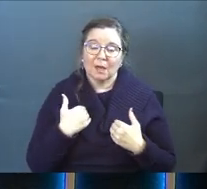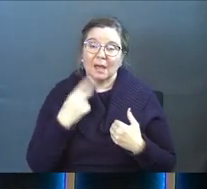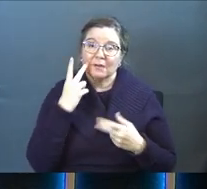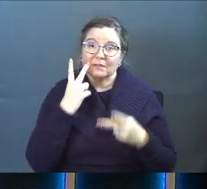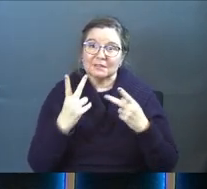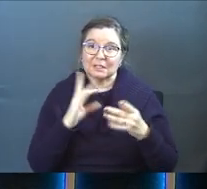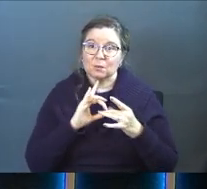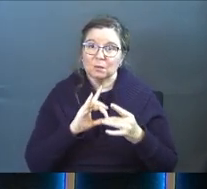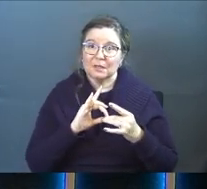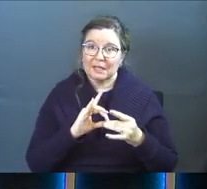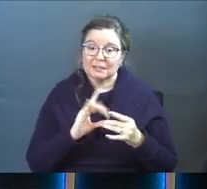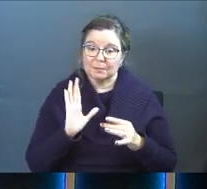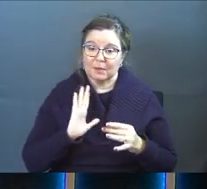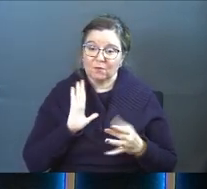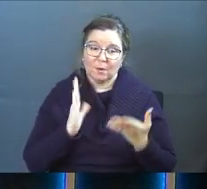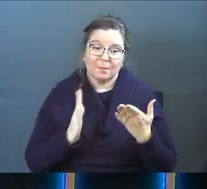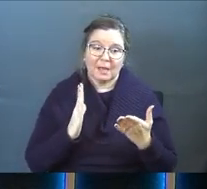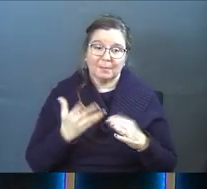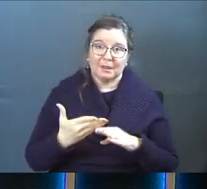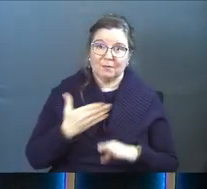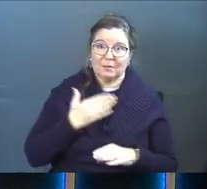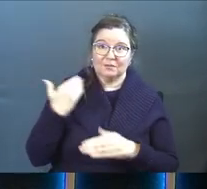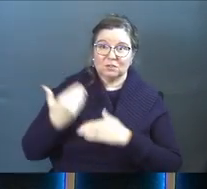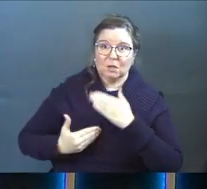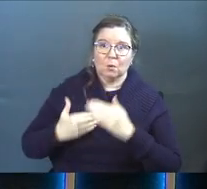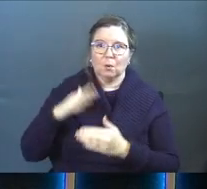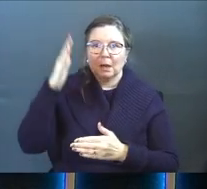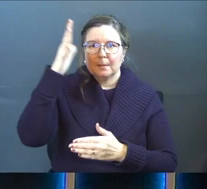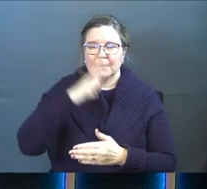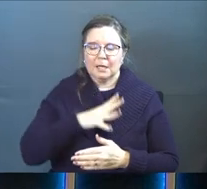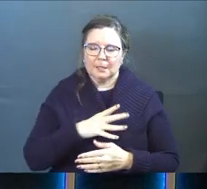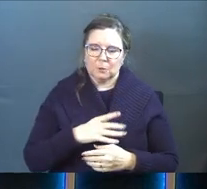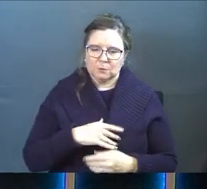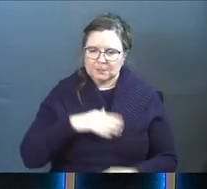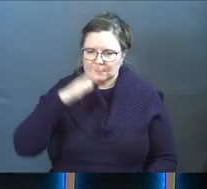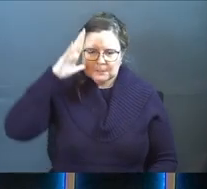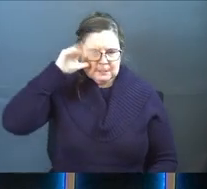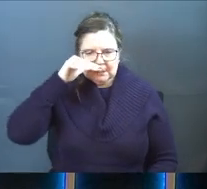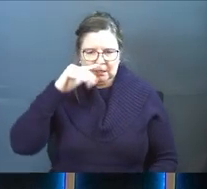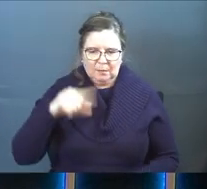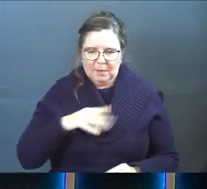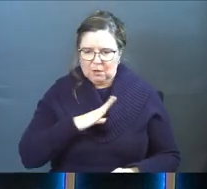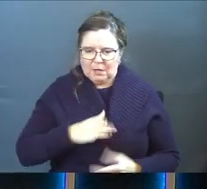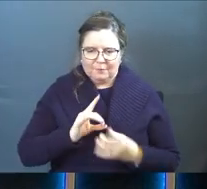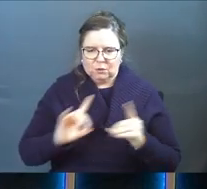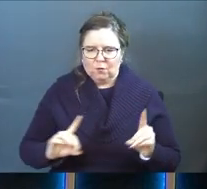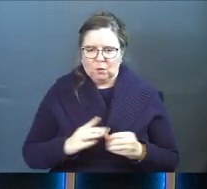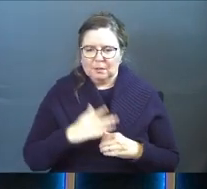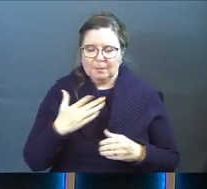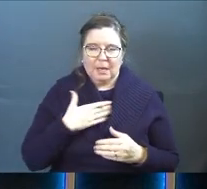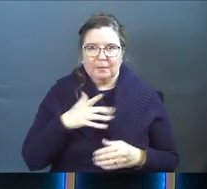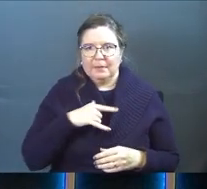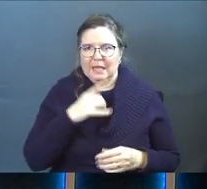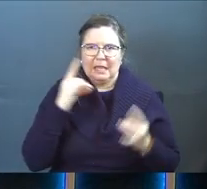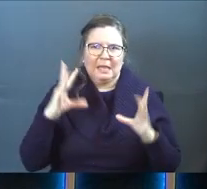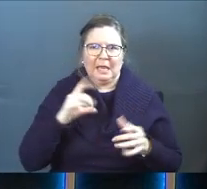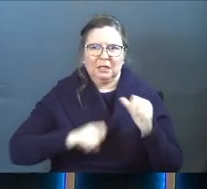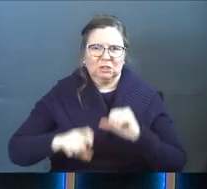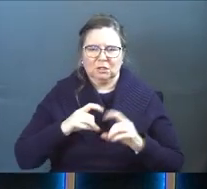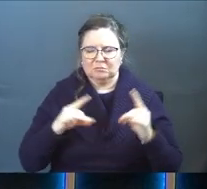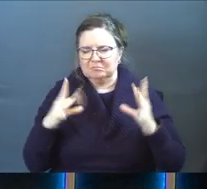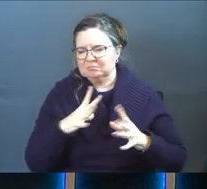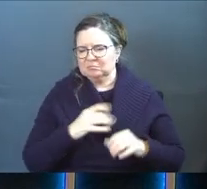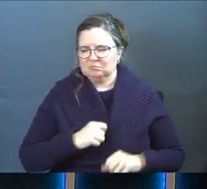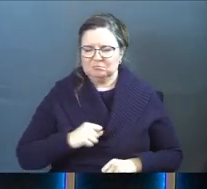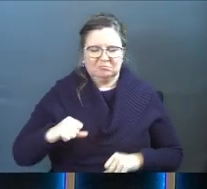have seen relationships before, maybe in the previous generations, where men, they were so stubborn about never divorcing, but man, they hated each other's